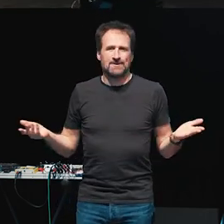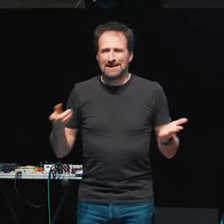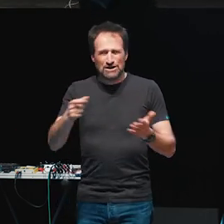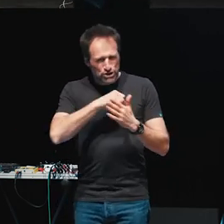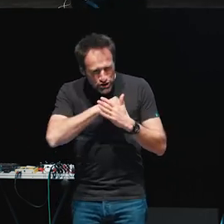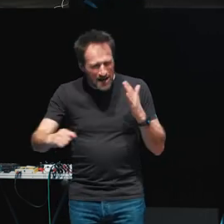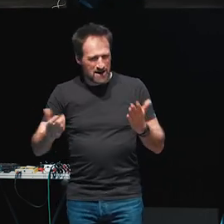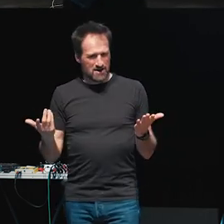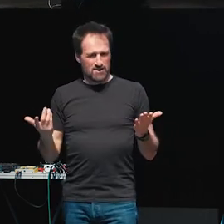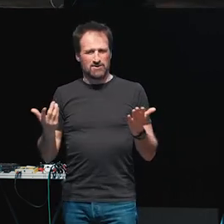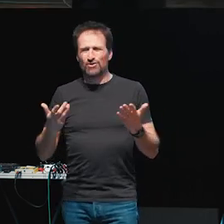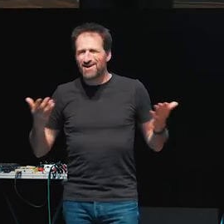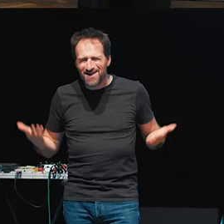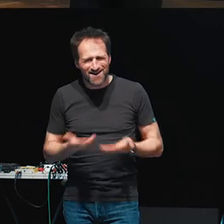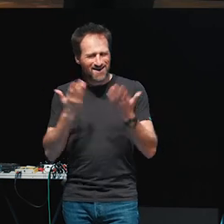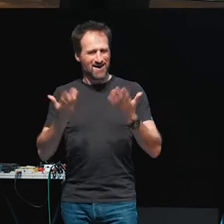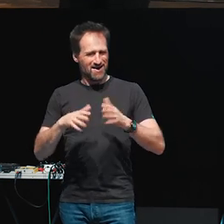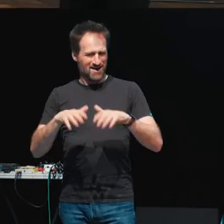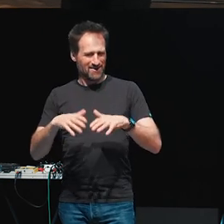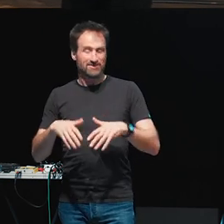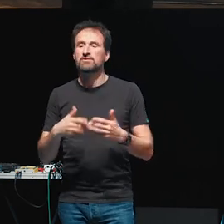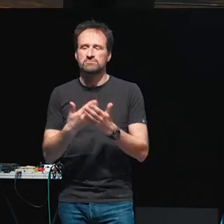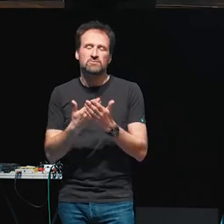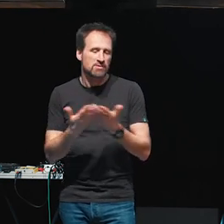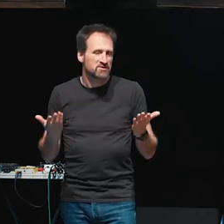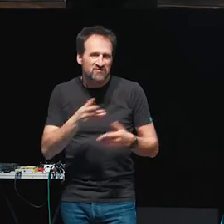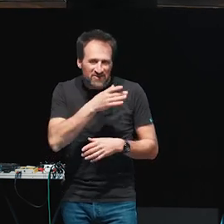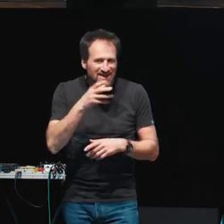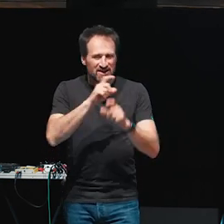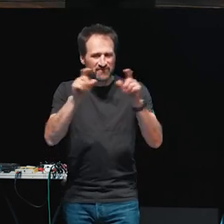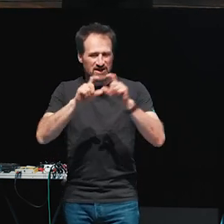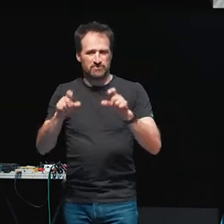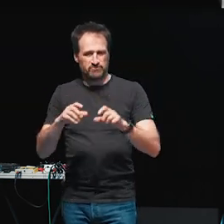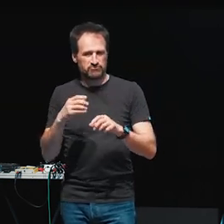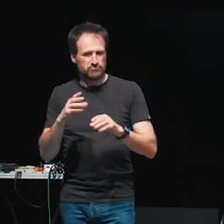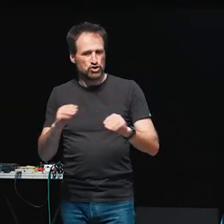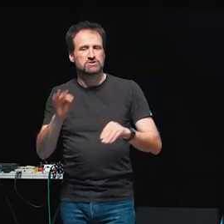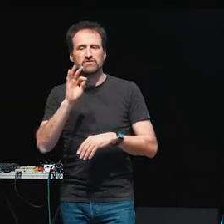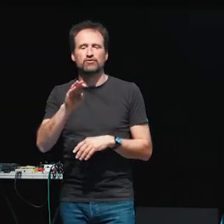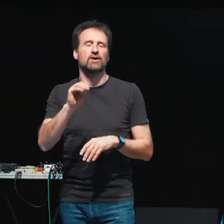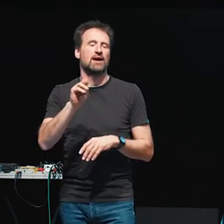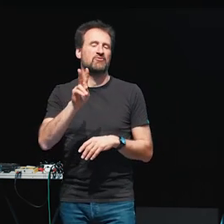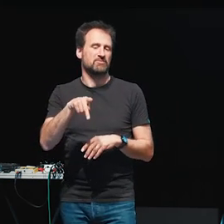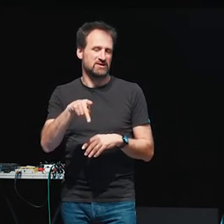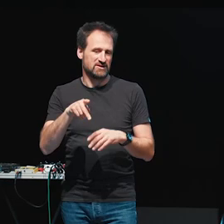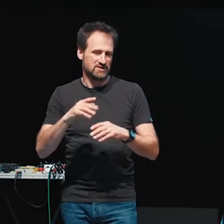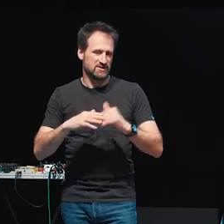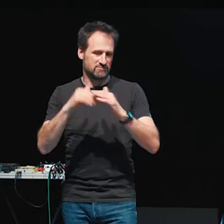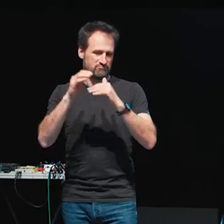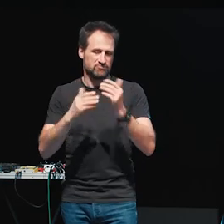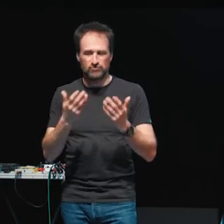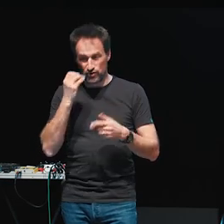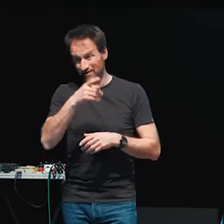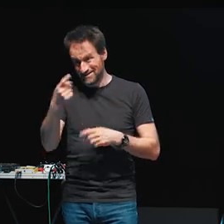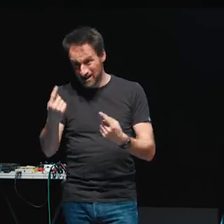fast and easy to do it. So a lot of companies are actually using it to build MVPs. If you're someone who's starting out by themselves, it's a good idea